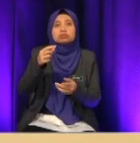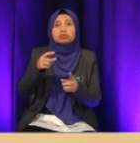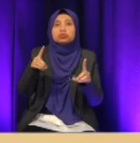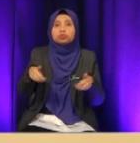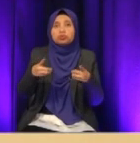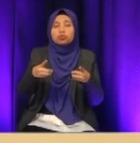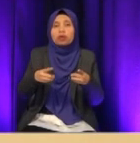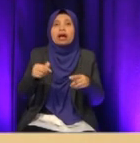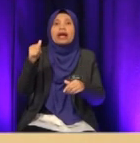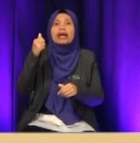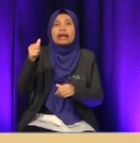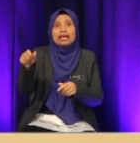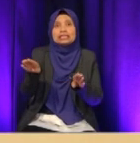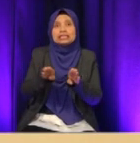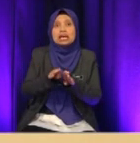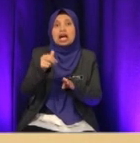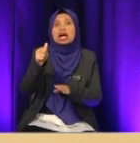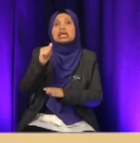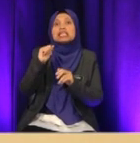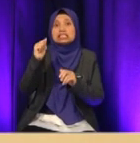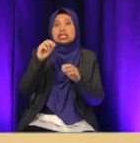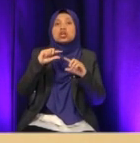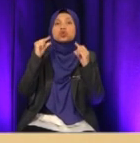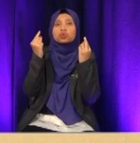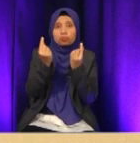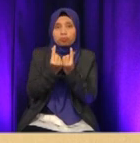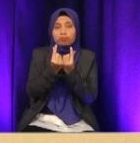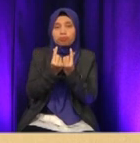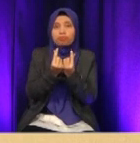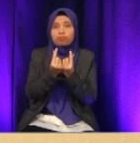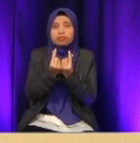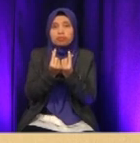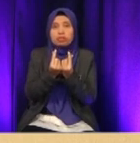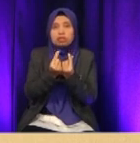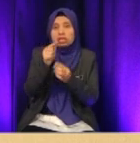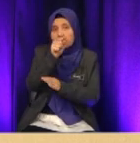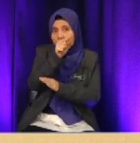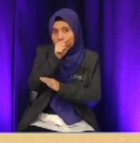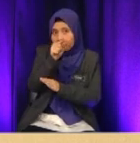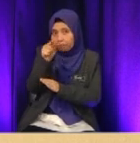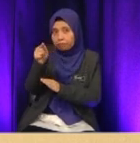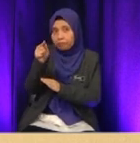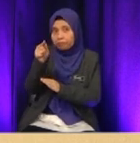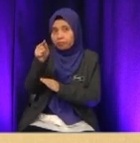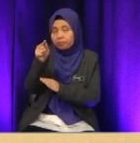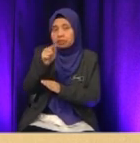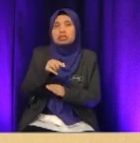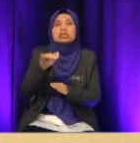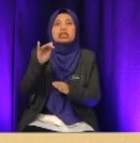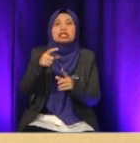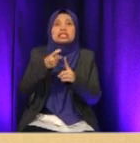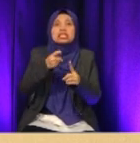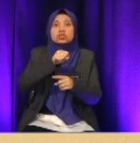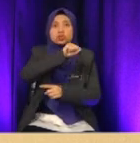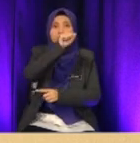a group? Okay, so I think the highlighted keywords that can be found from the question is,